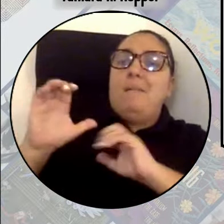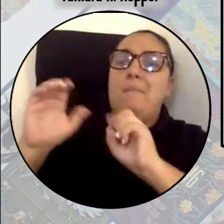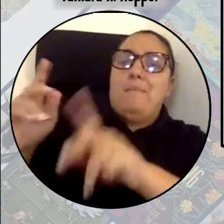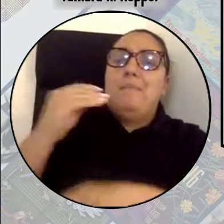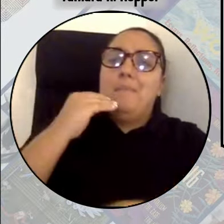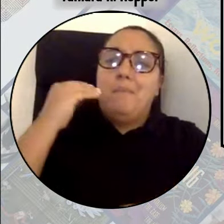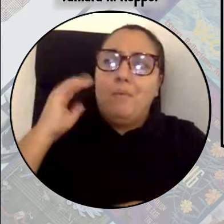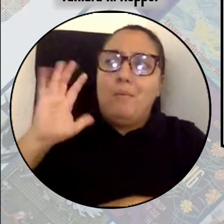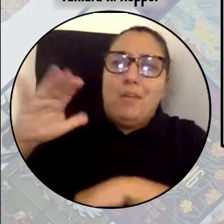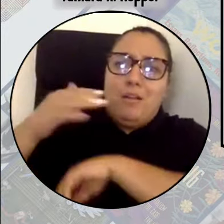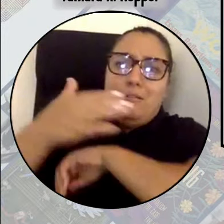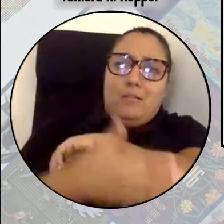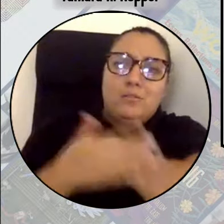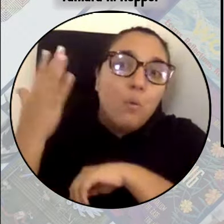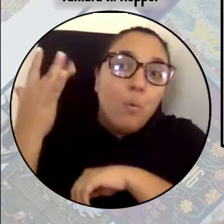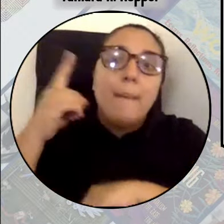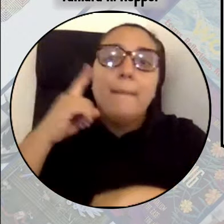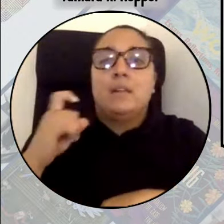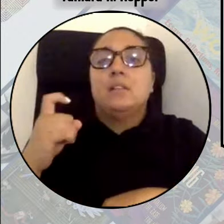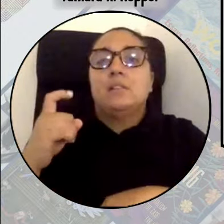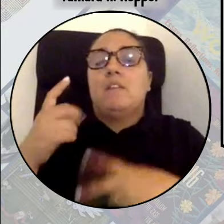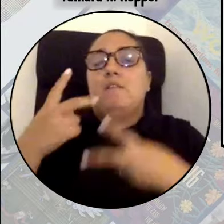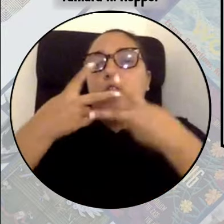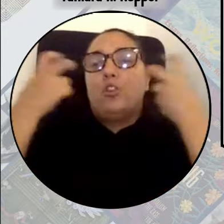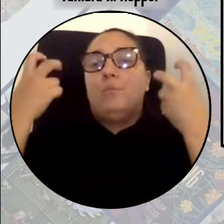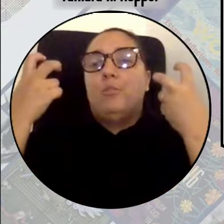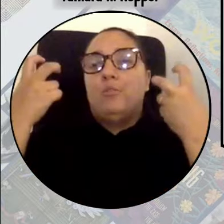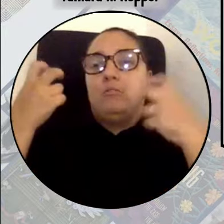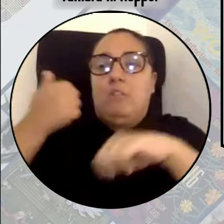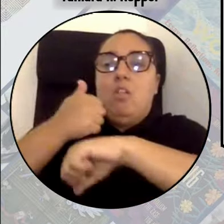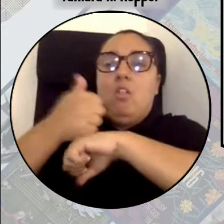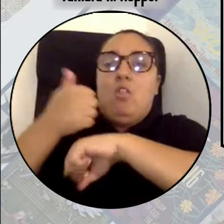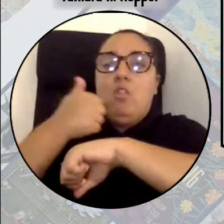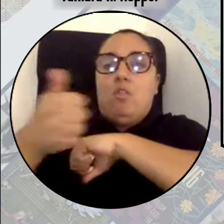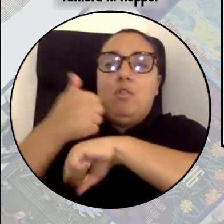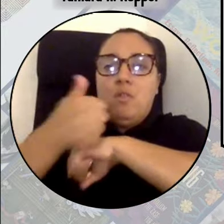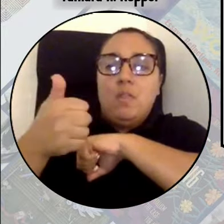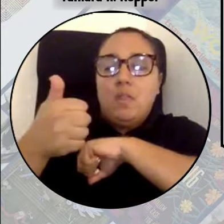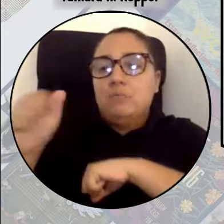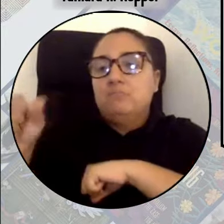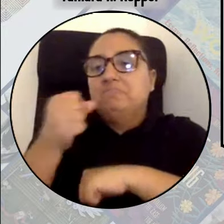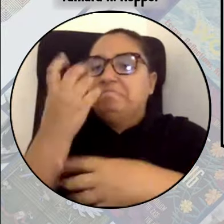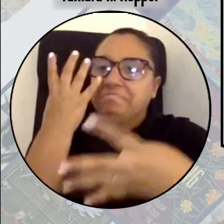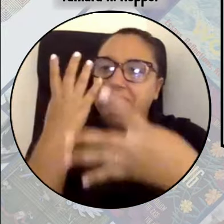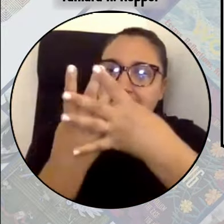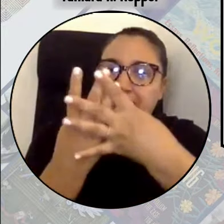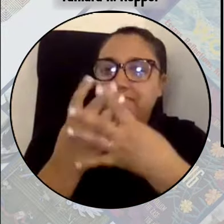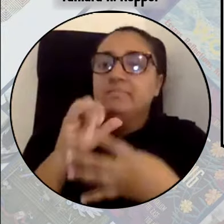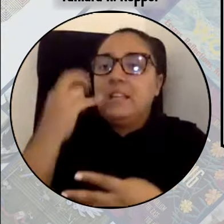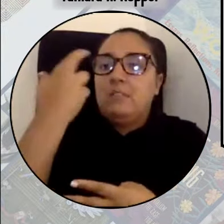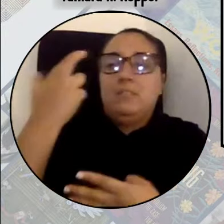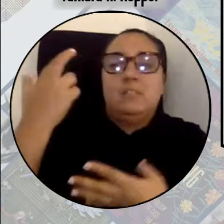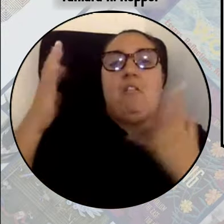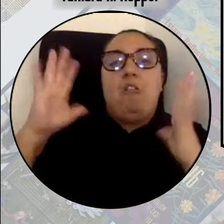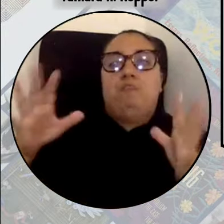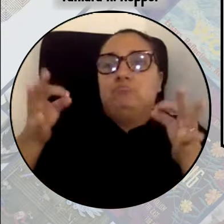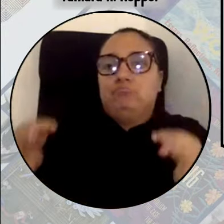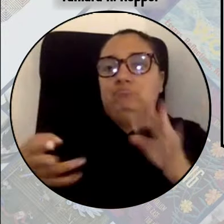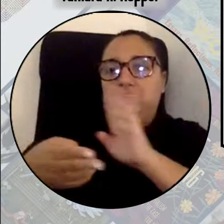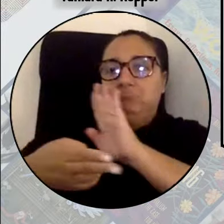because of criminal convictions. And we're going to look at some of these data patterns later on when we get to the detention and deportation